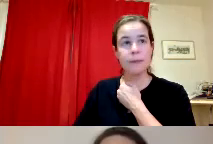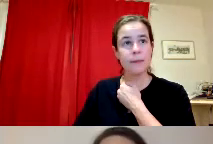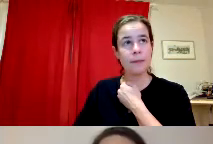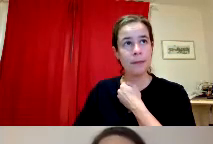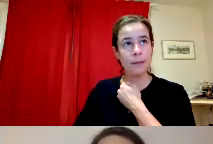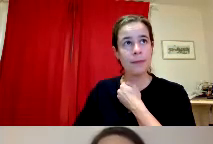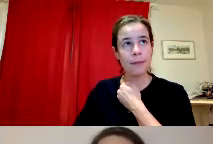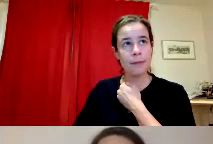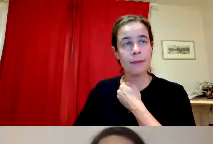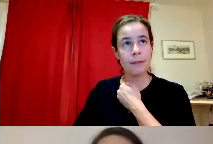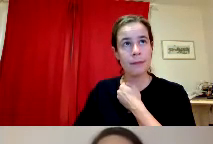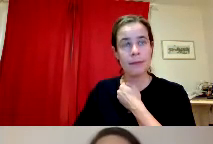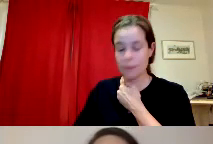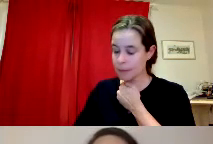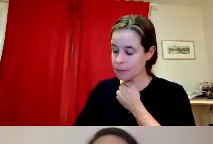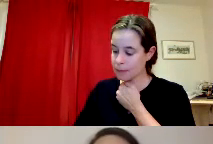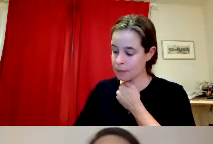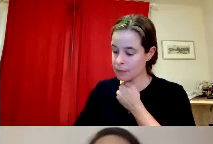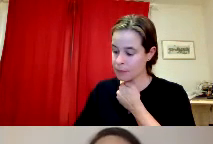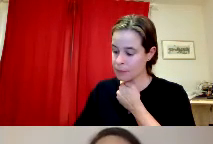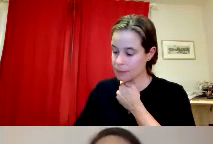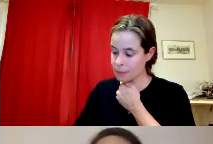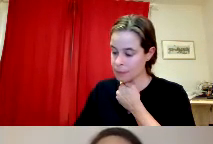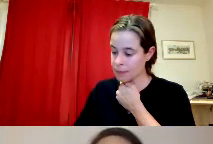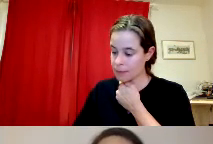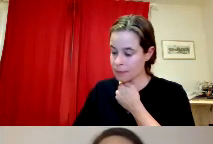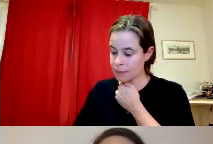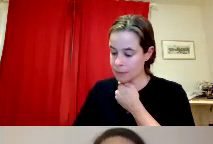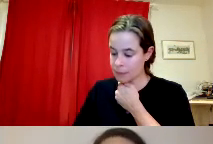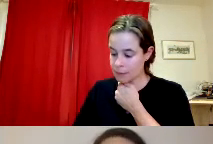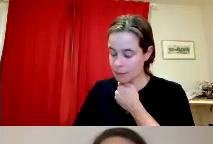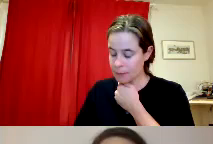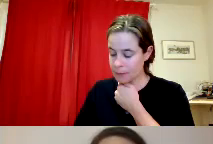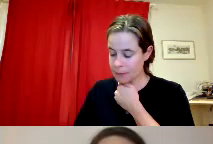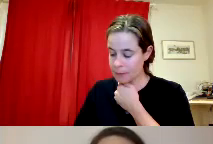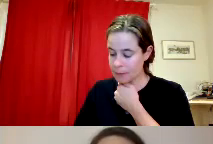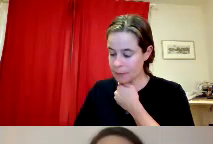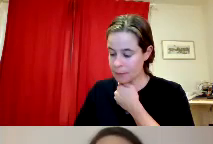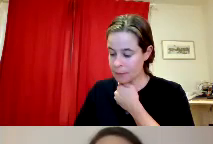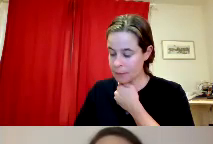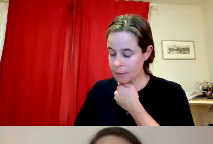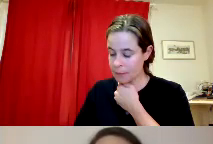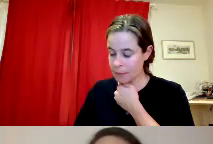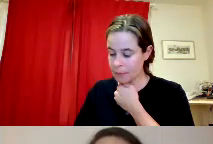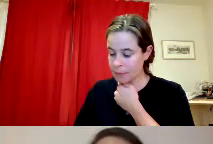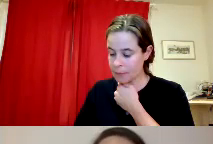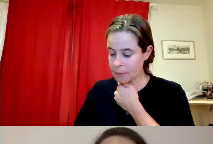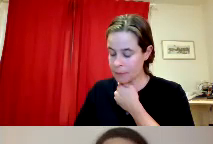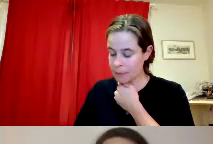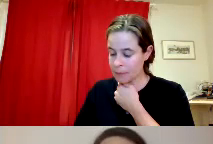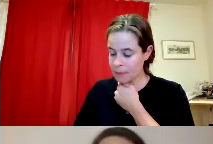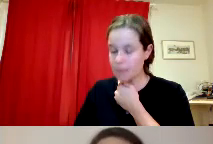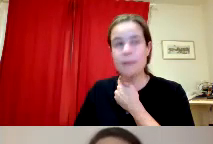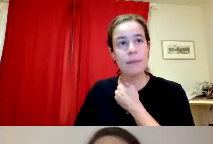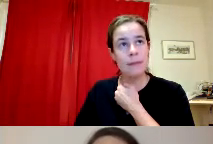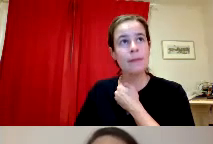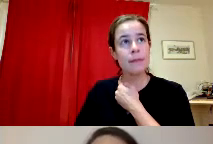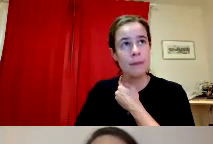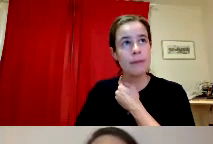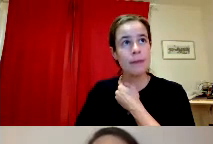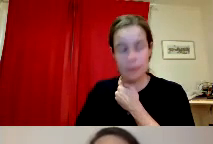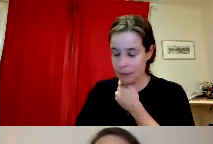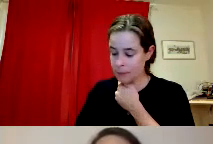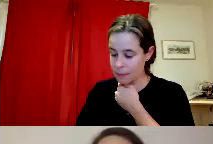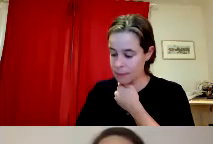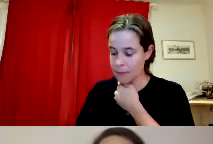being able to find my daughter's formula. I've spent hours crying over this. She has an intolerance to lactose and is on a brand of formula.